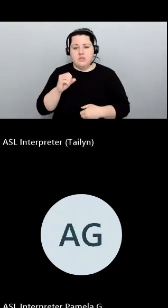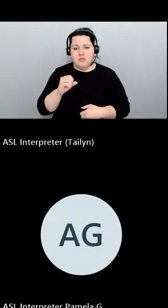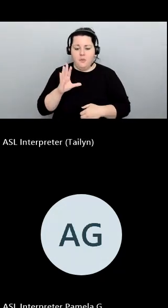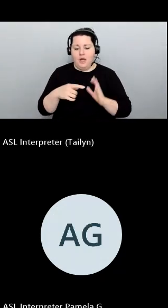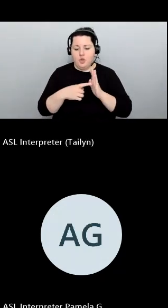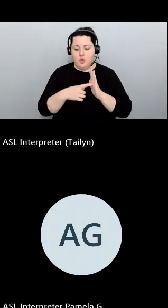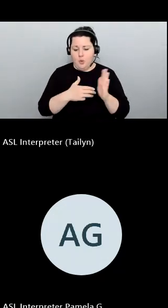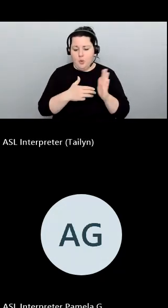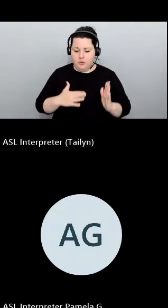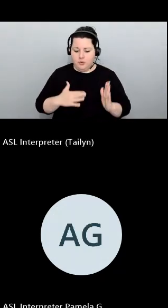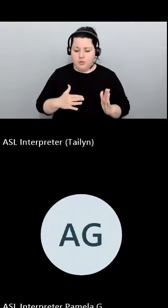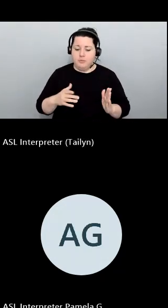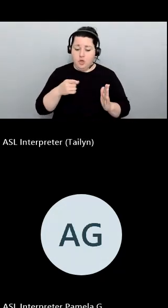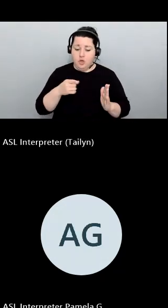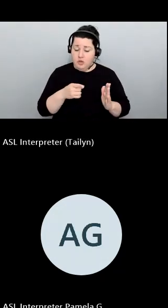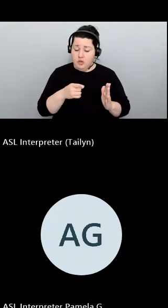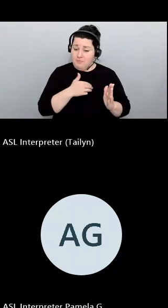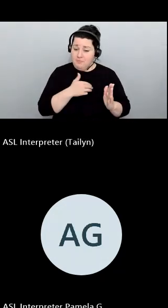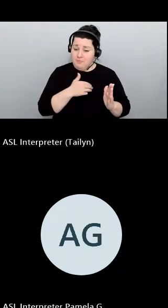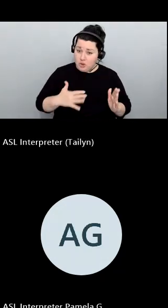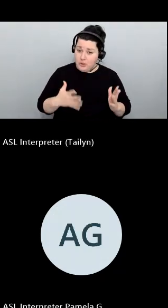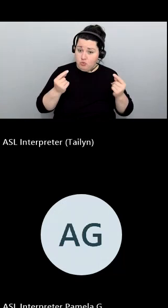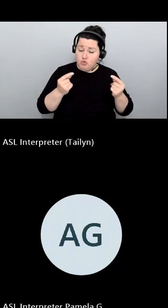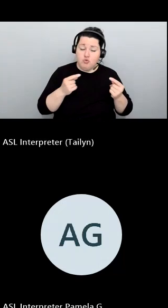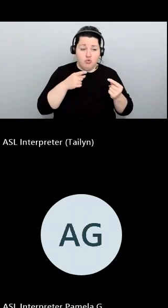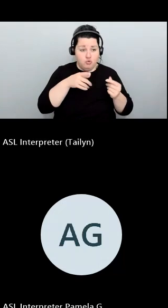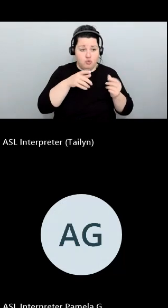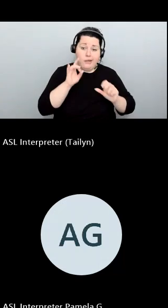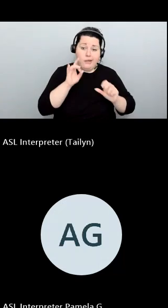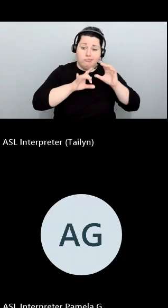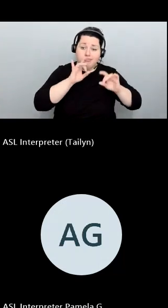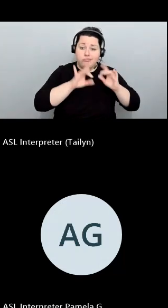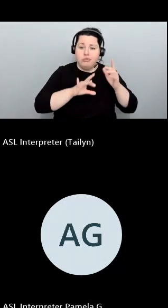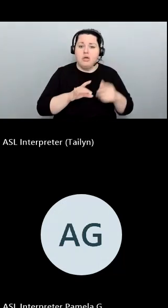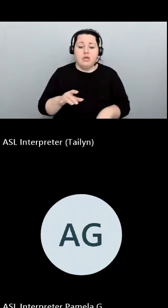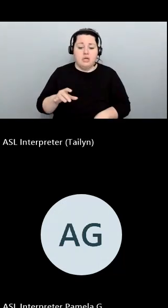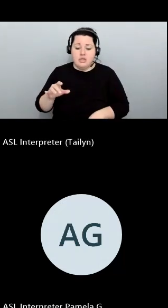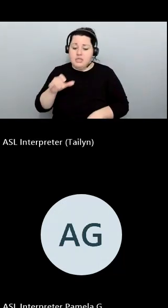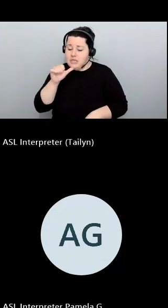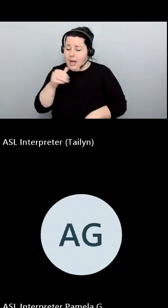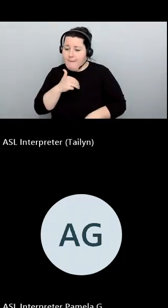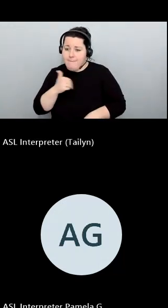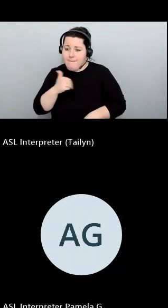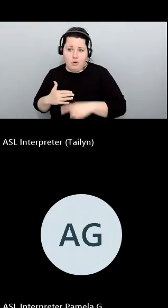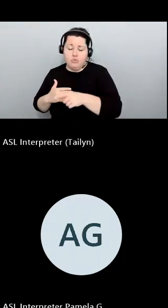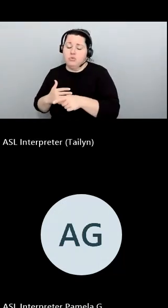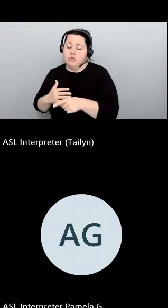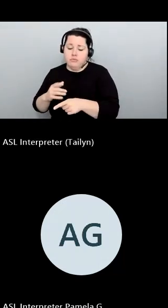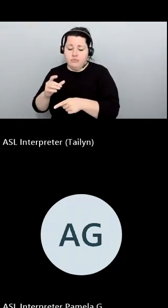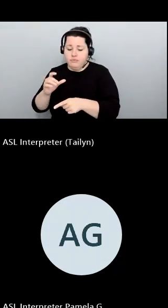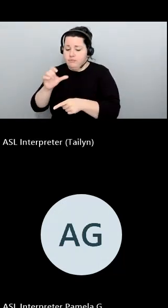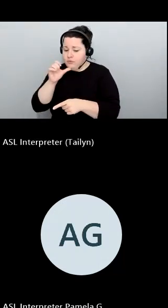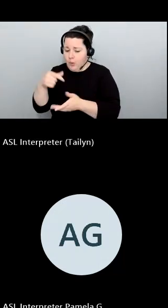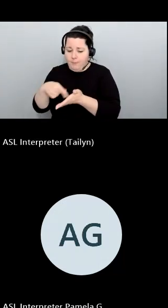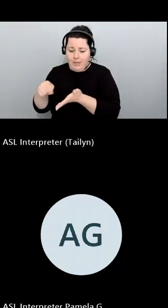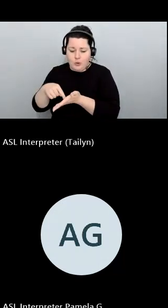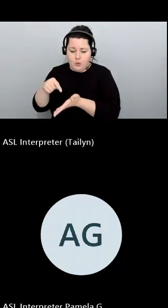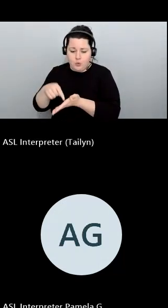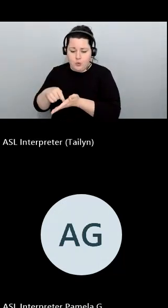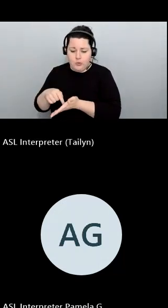like you actually have a say. Non-members don't pay dues, they don't have a say, and it is your default status.